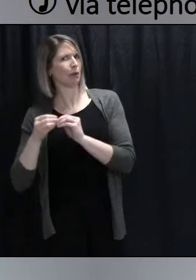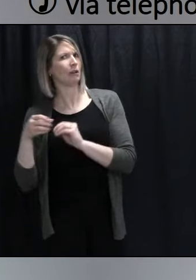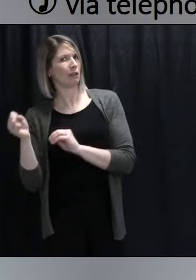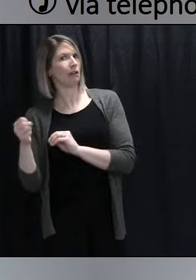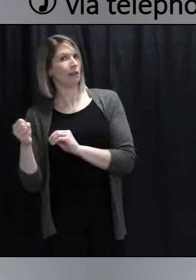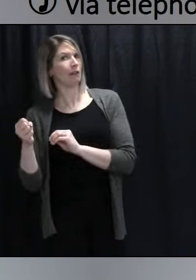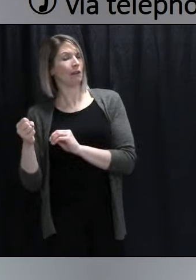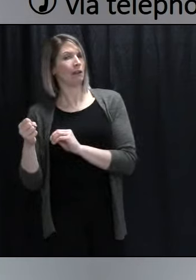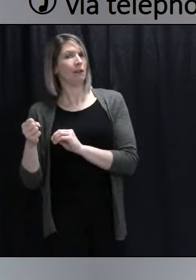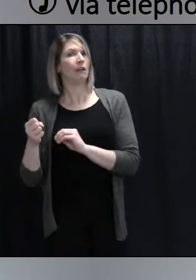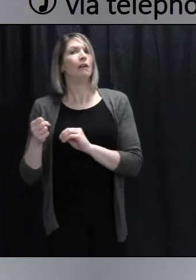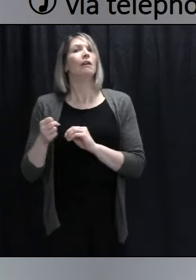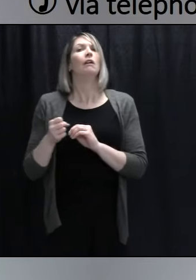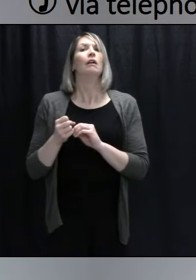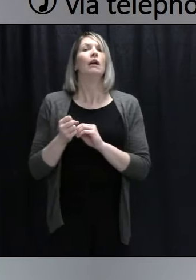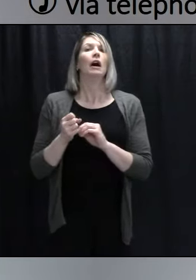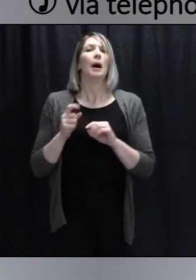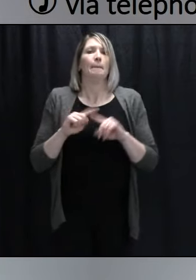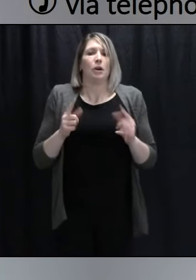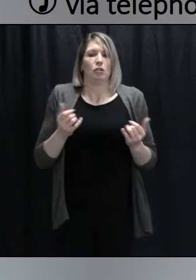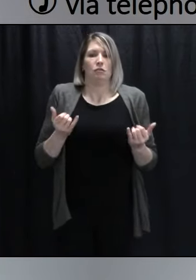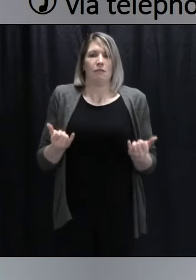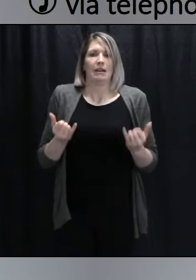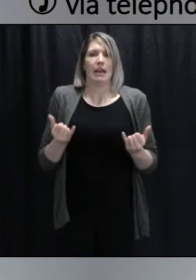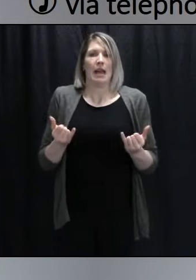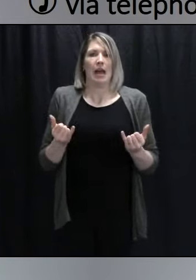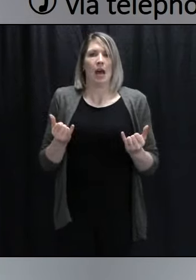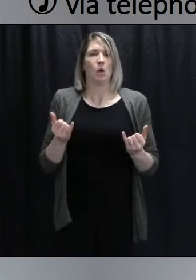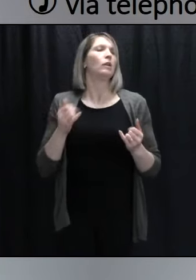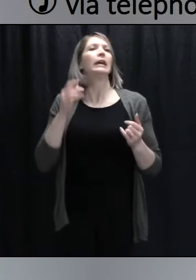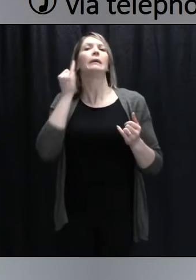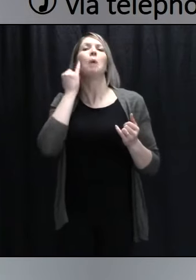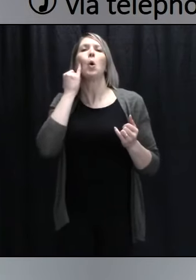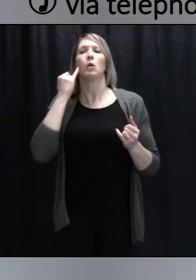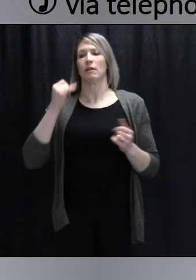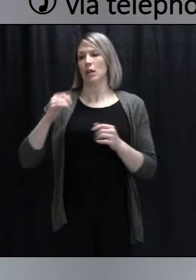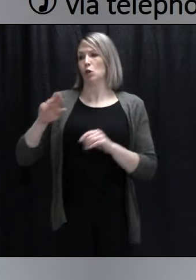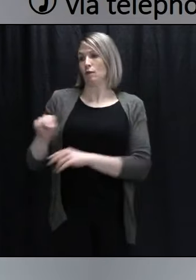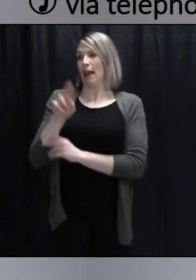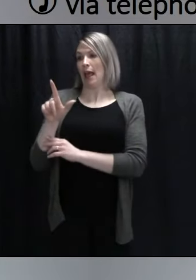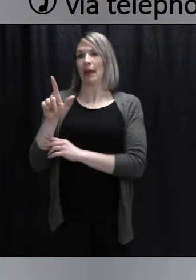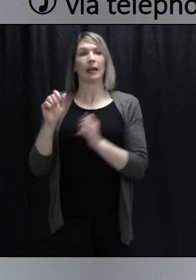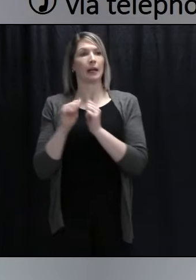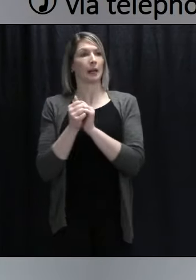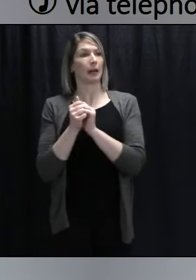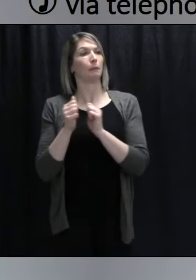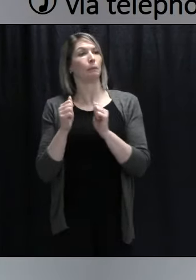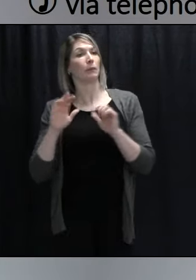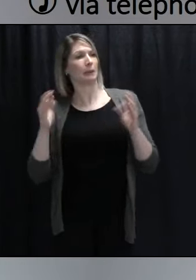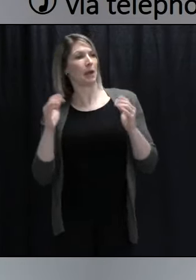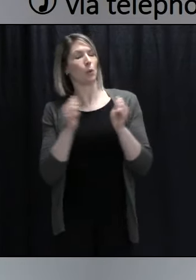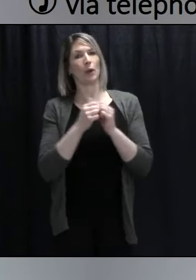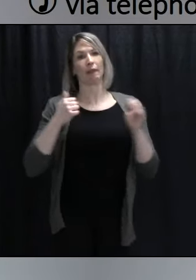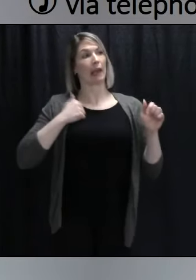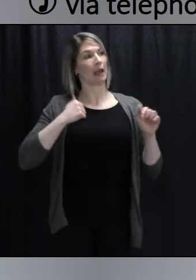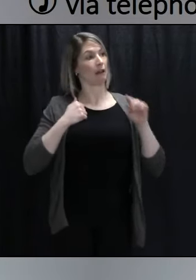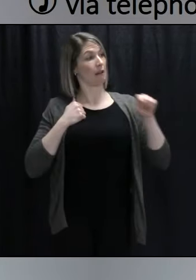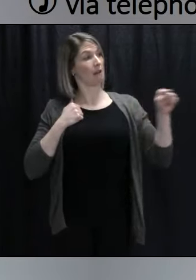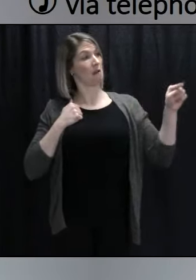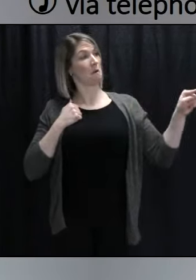of infrastructure, we actually shape up very well on the national and international stage.